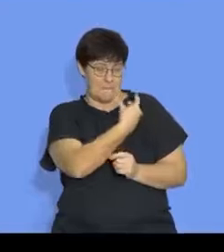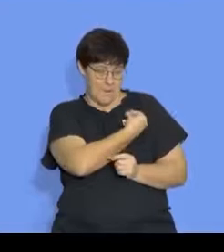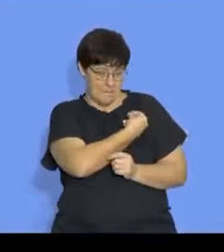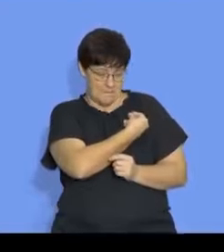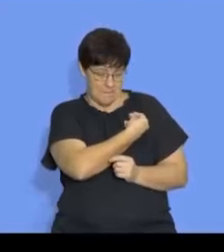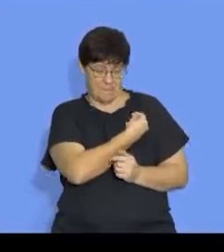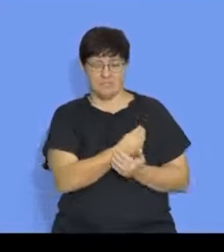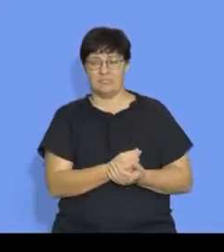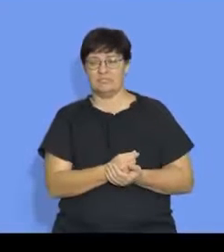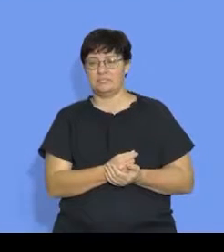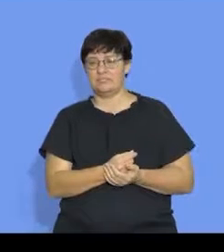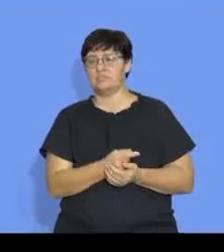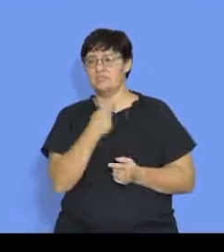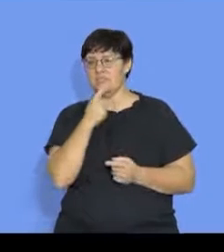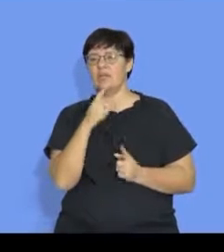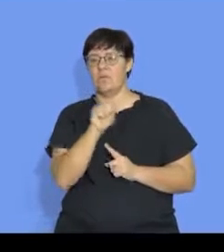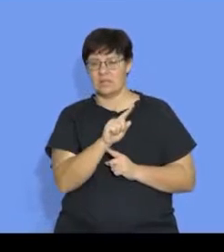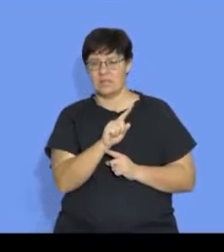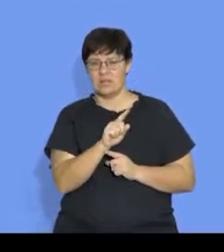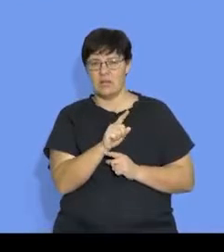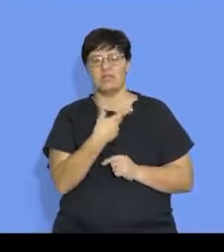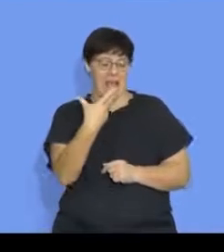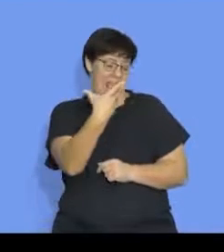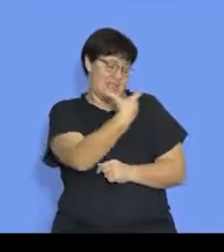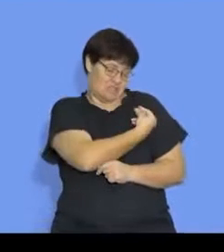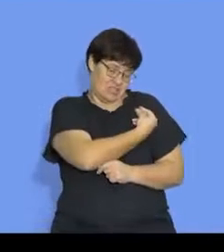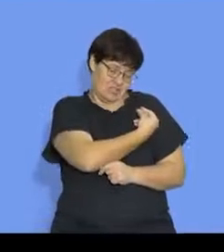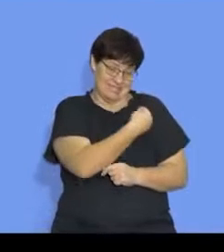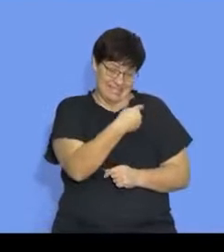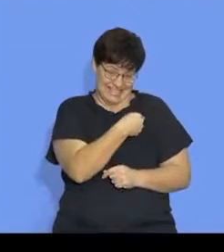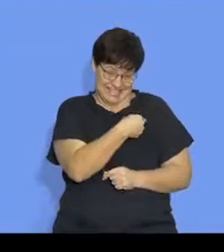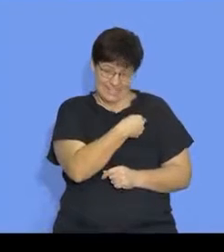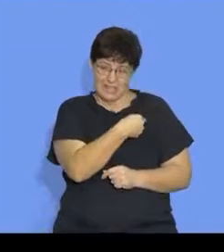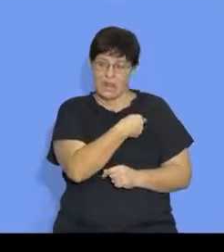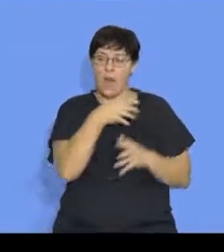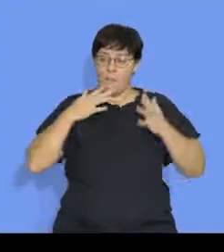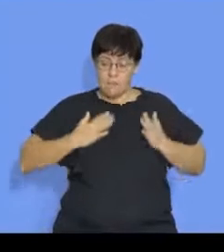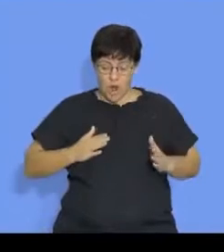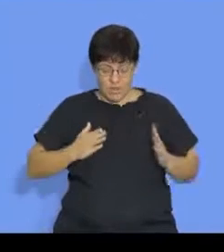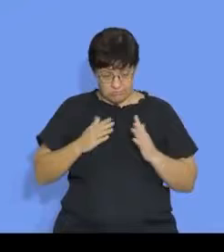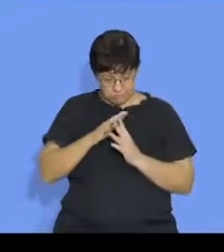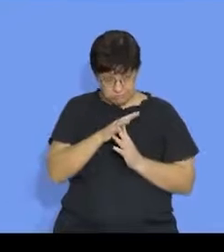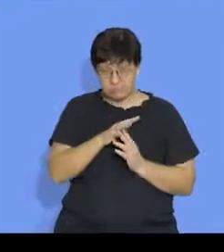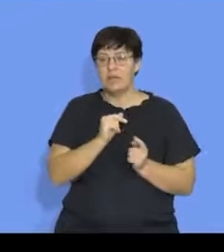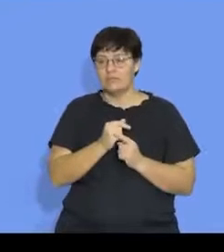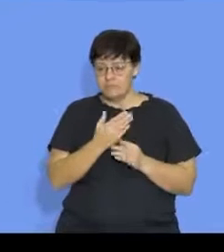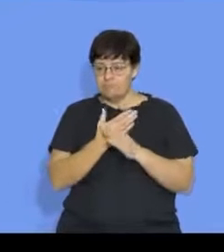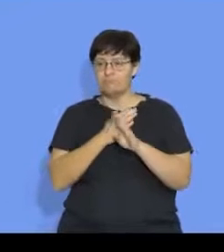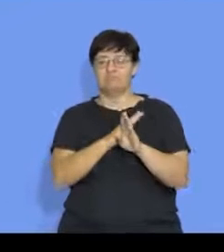vaccination is. A vaccination is the actual injection. And it goes into our body and it produces